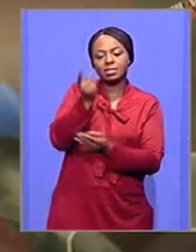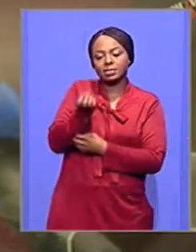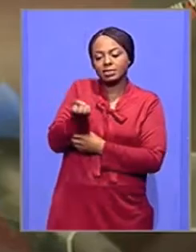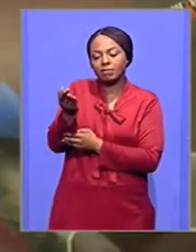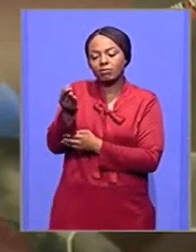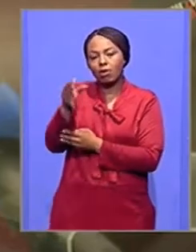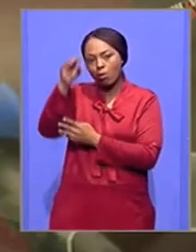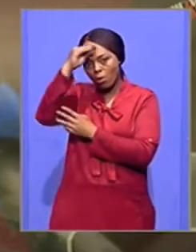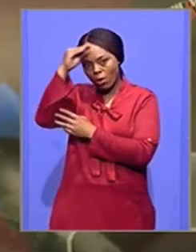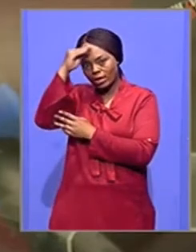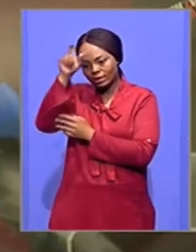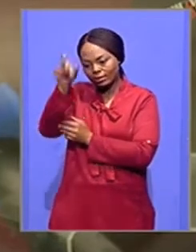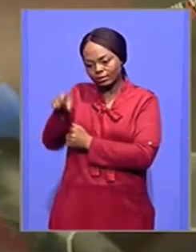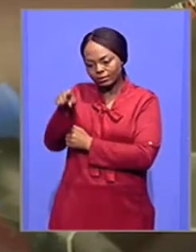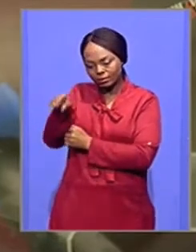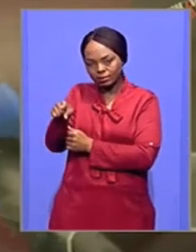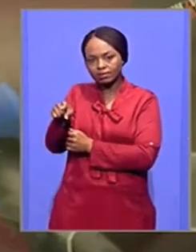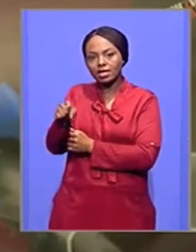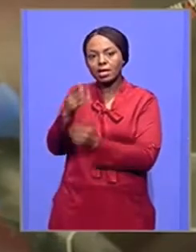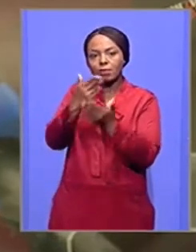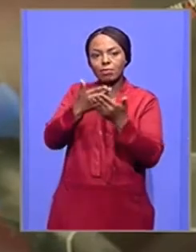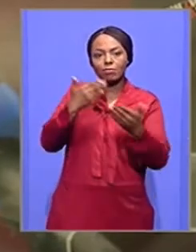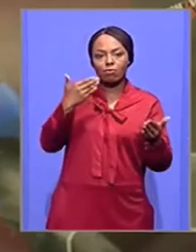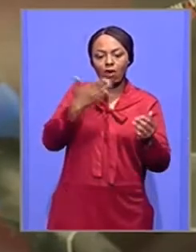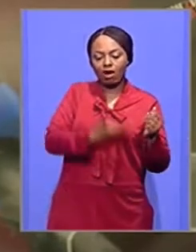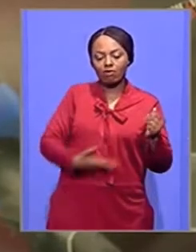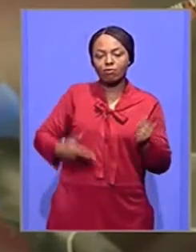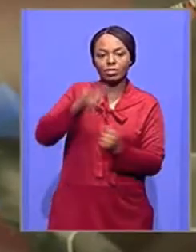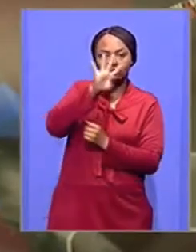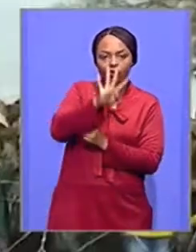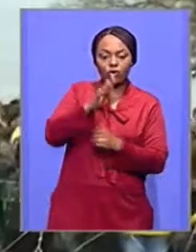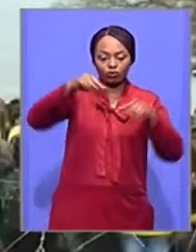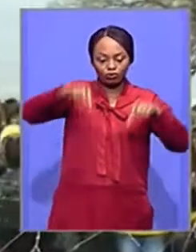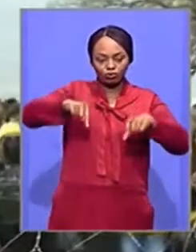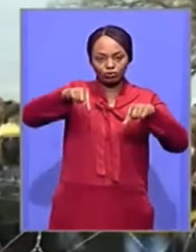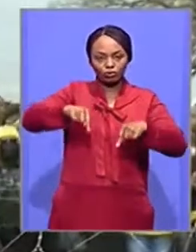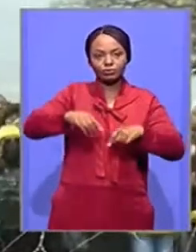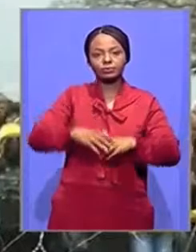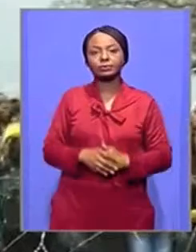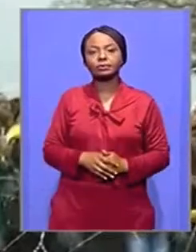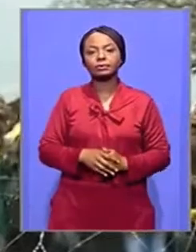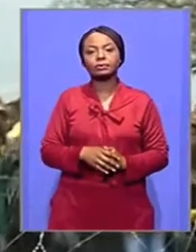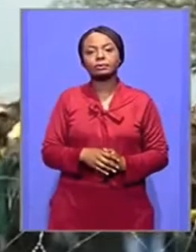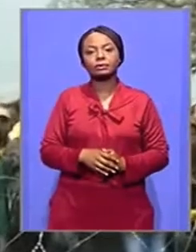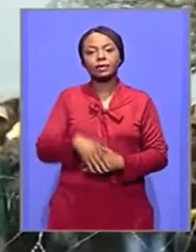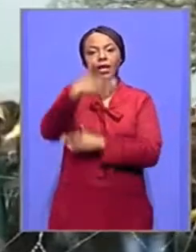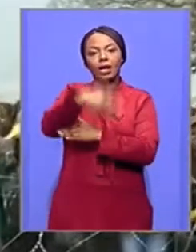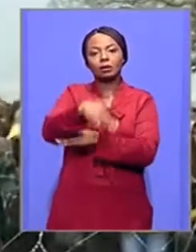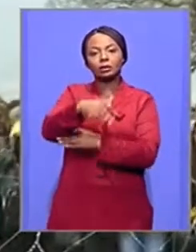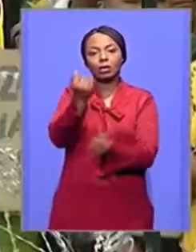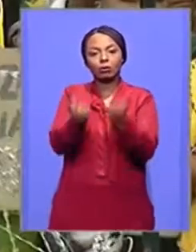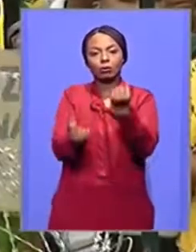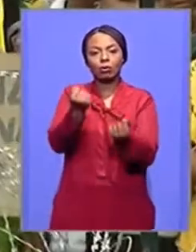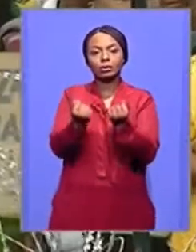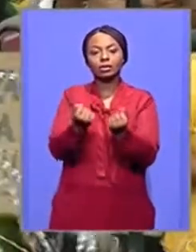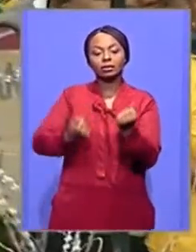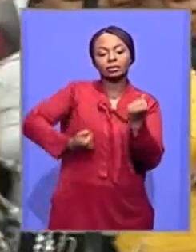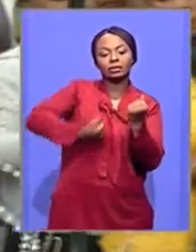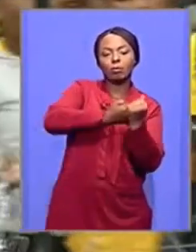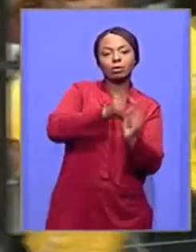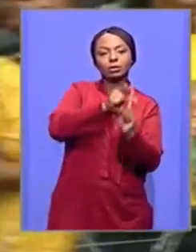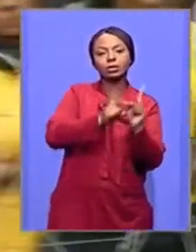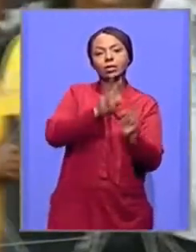officer before 4:30 today. Ka kwa ntle ga Kgotlatshekelo ba Mandla Msibi ba